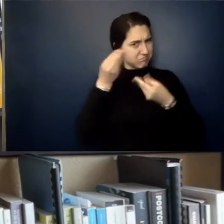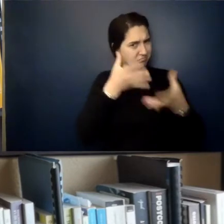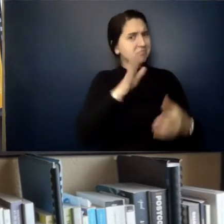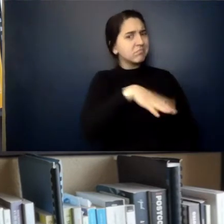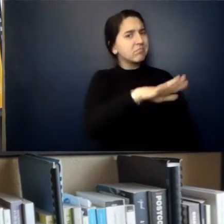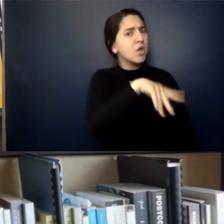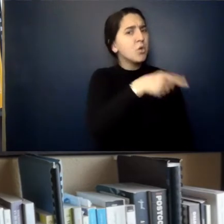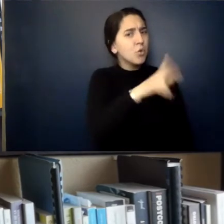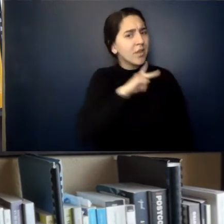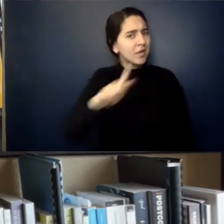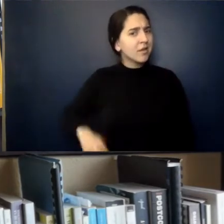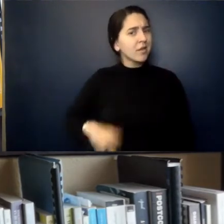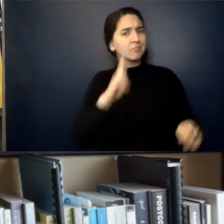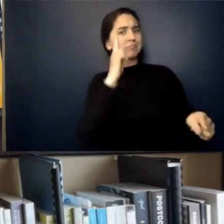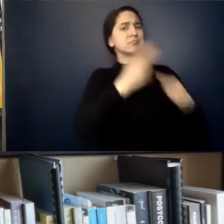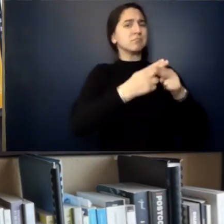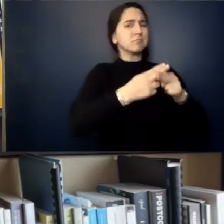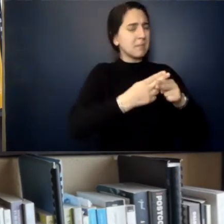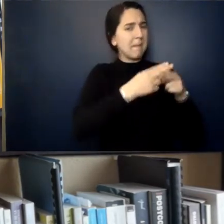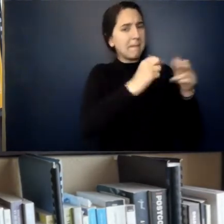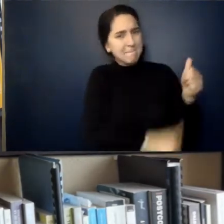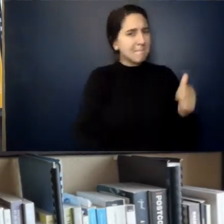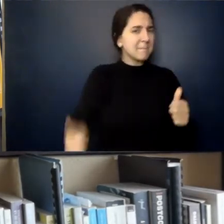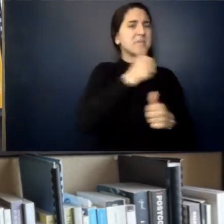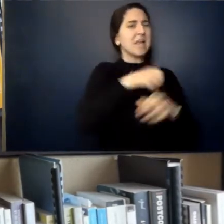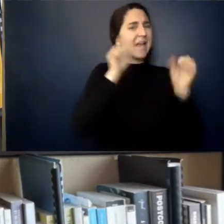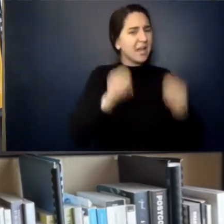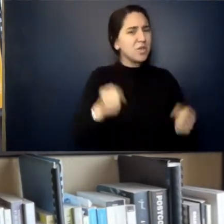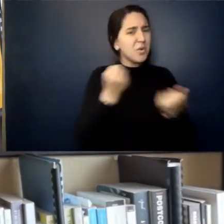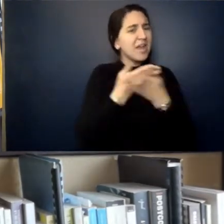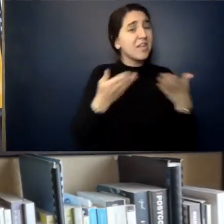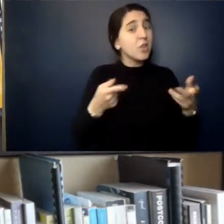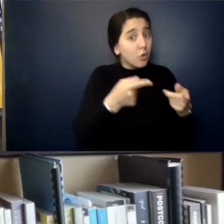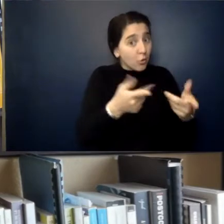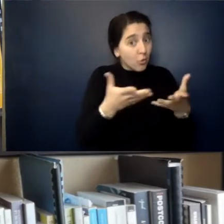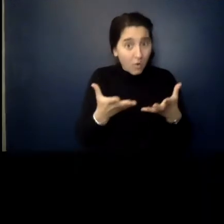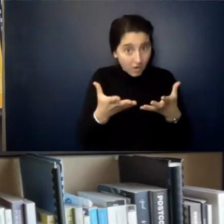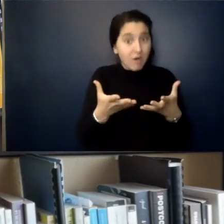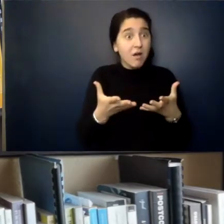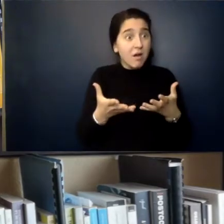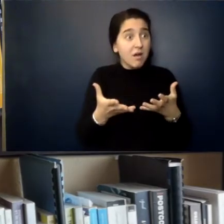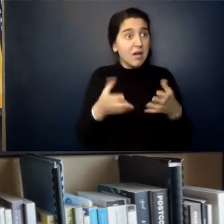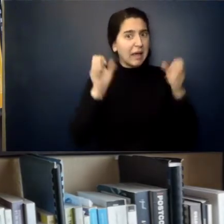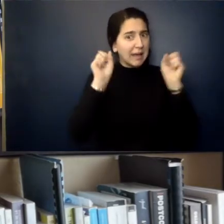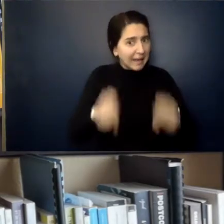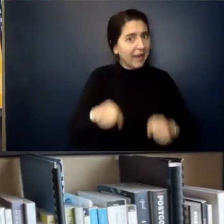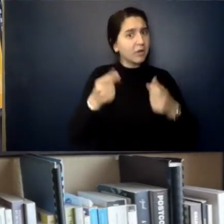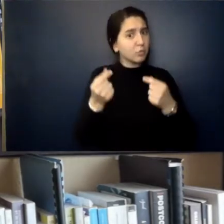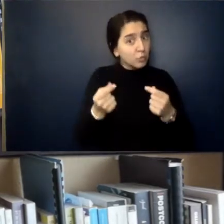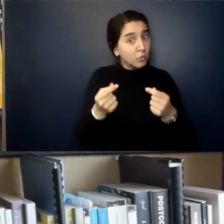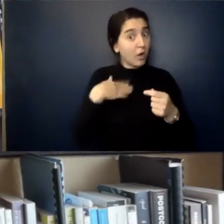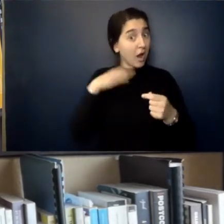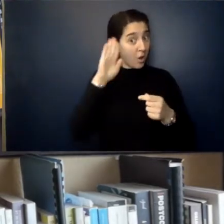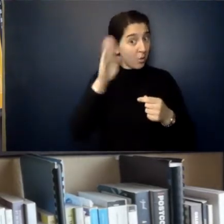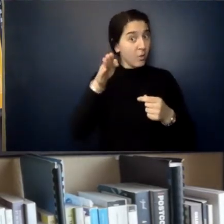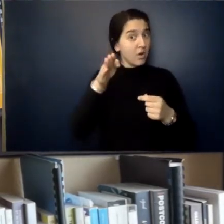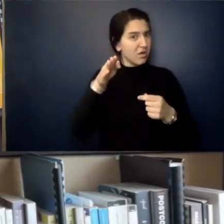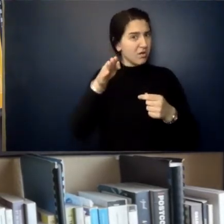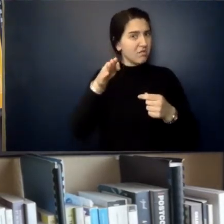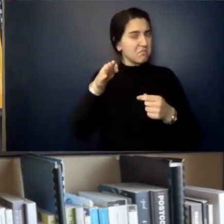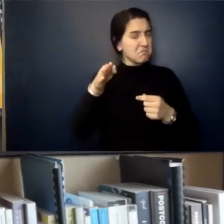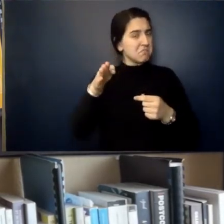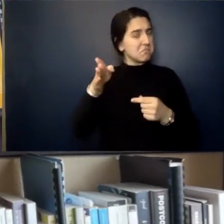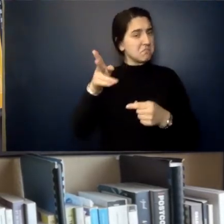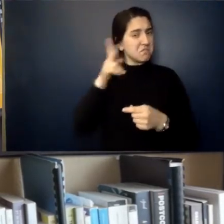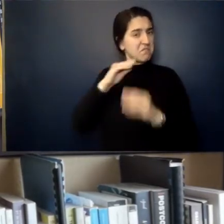So the king went to his palace, sad, and